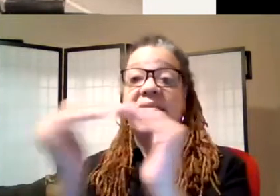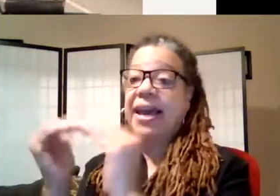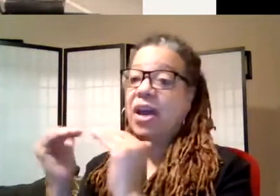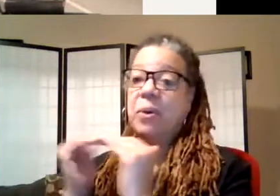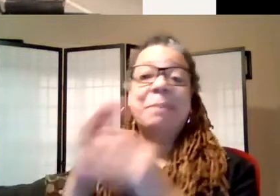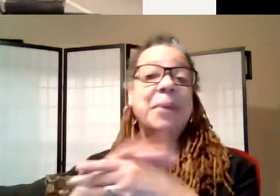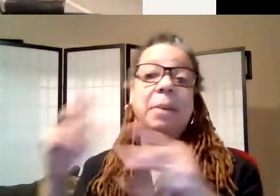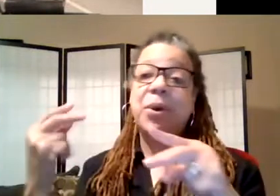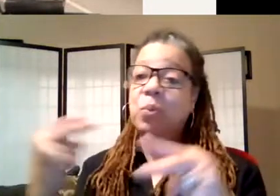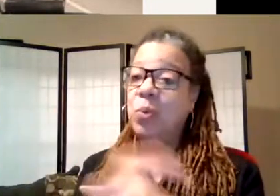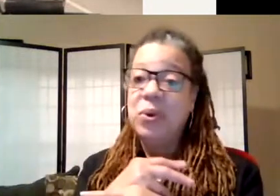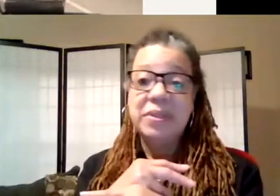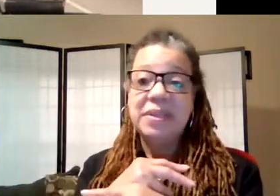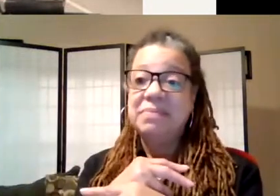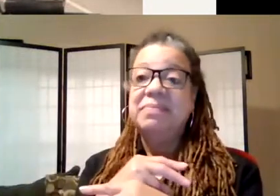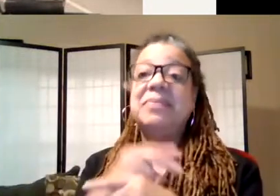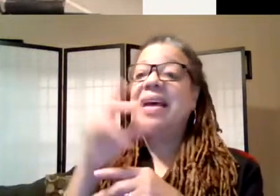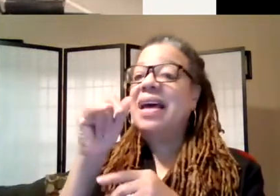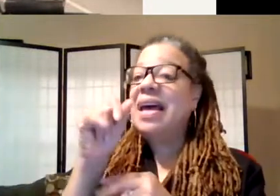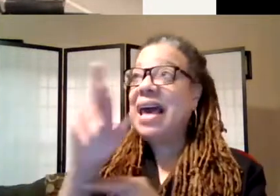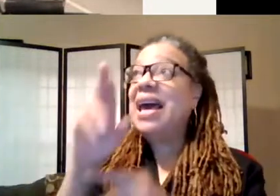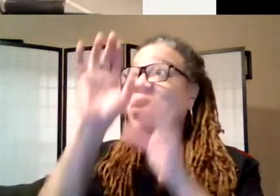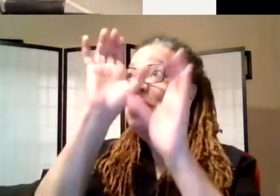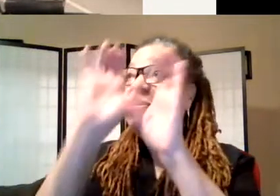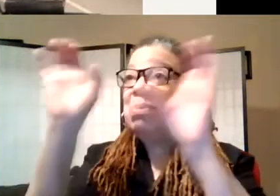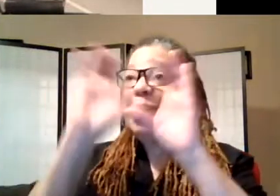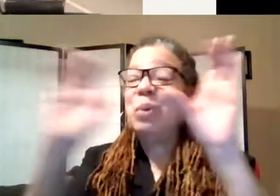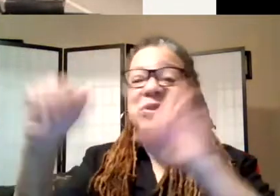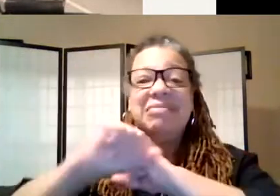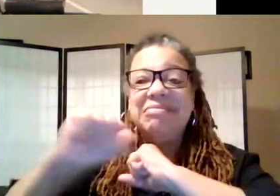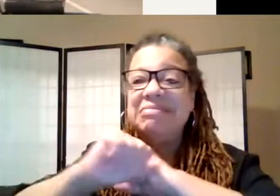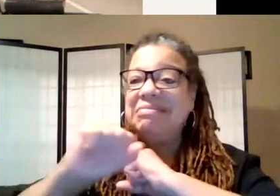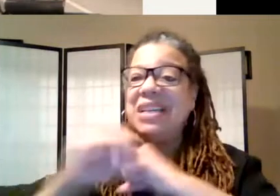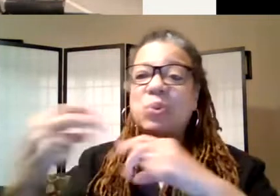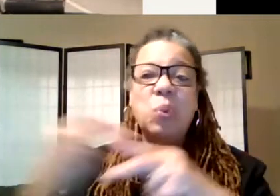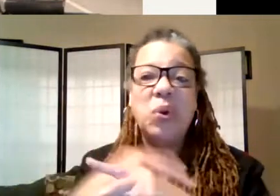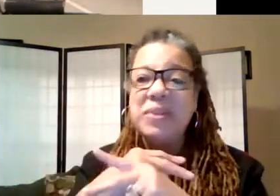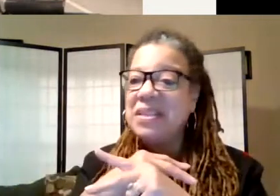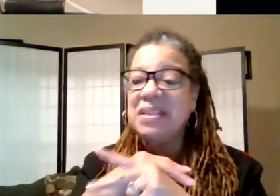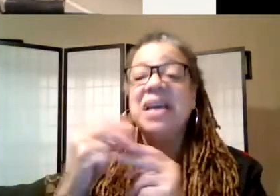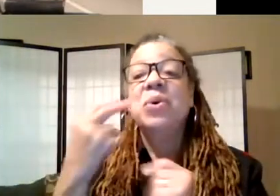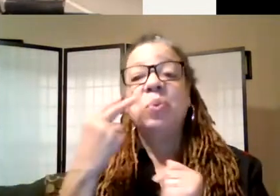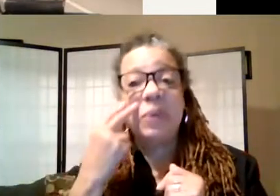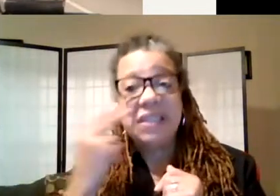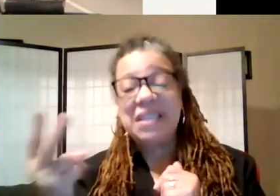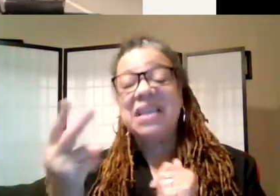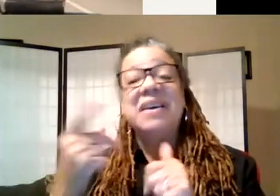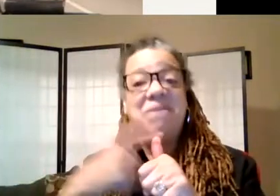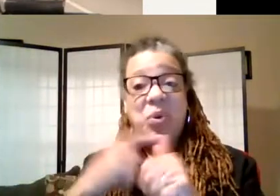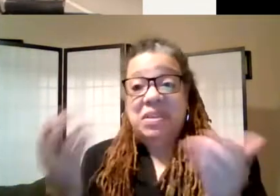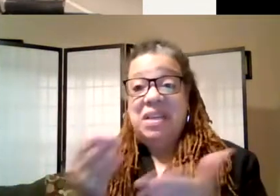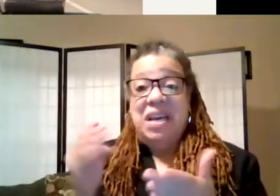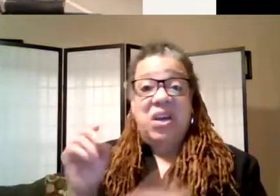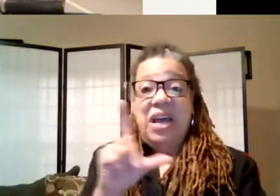worse. Pollution disparities are even more severe when taking into account socioeconomic status, as we all see firsthand accounts here in Los Angeles,